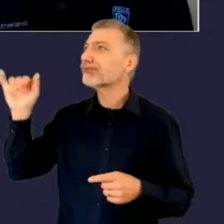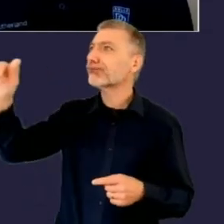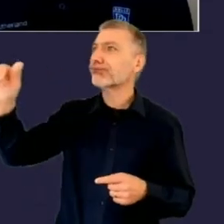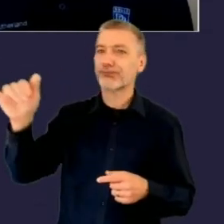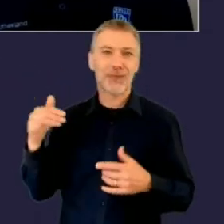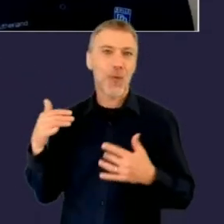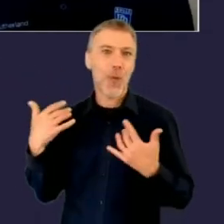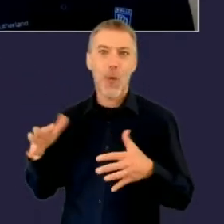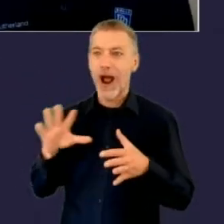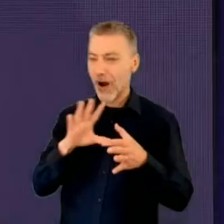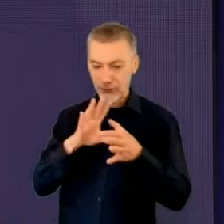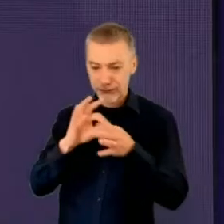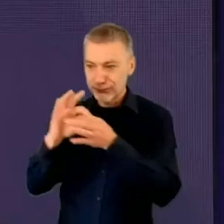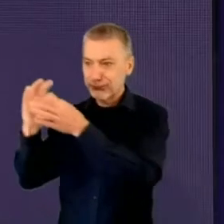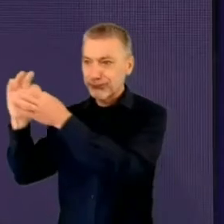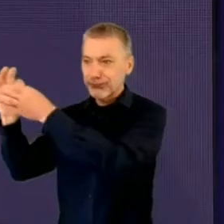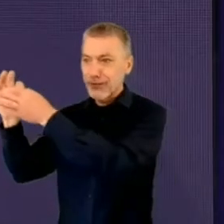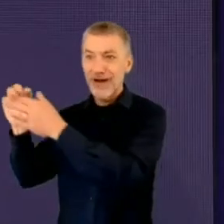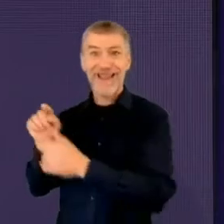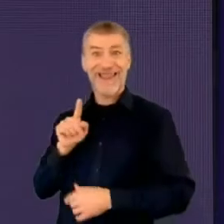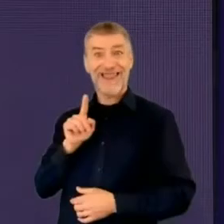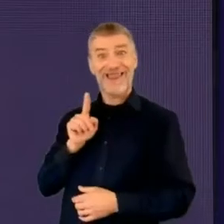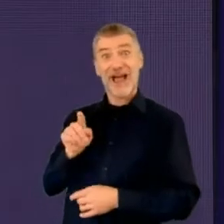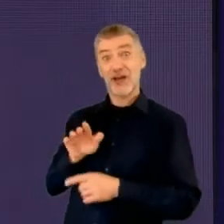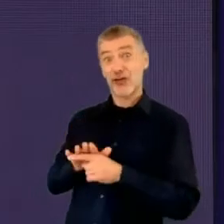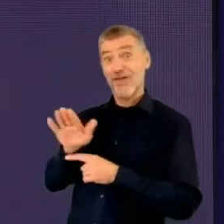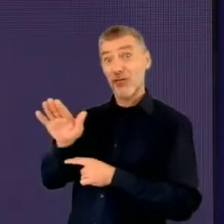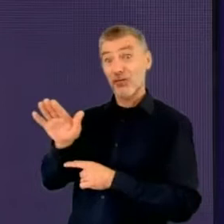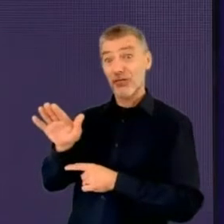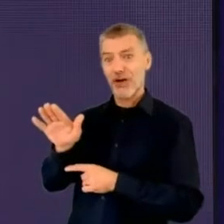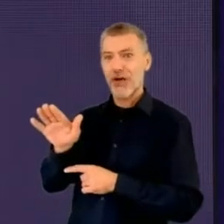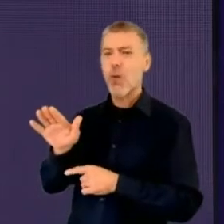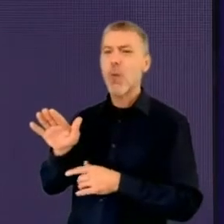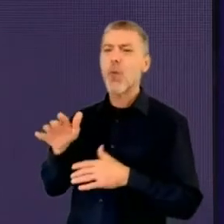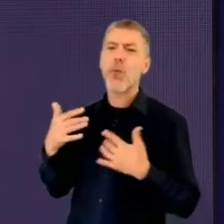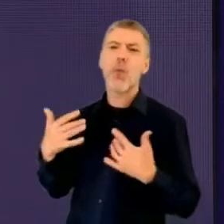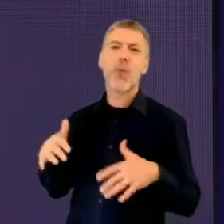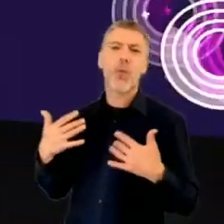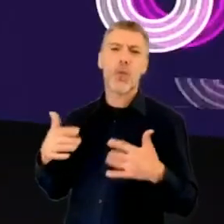And if that's our future, I mean, it's brilliant. It's absolutely brilliant.